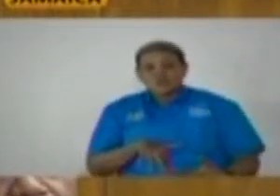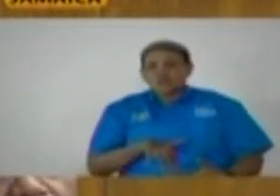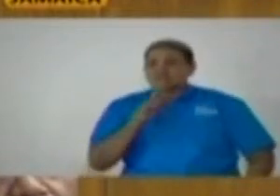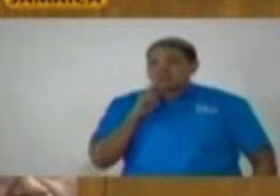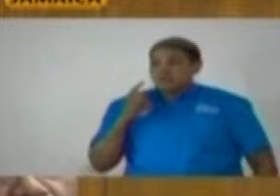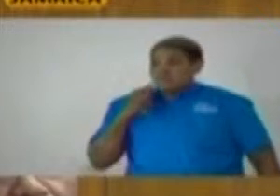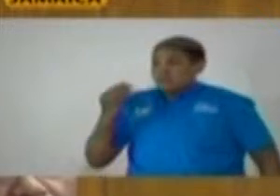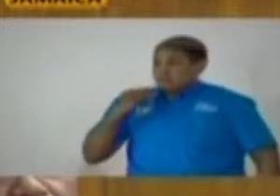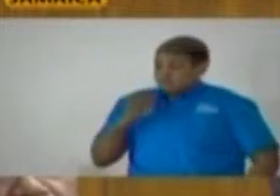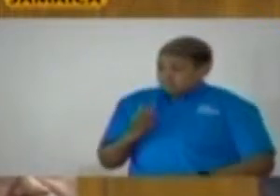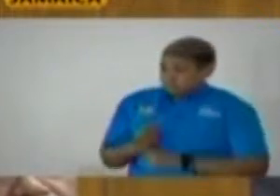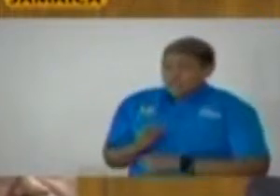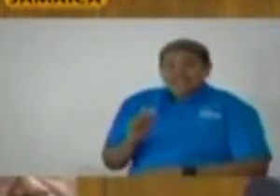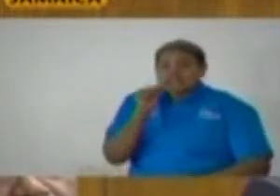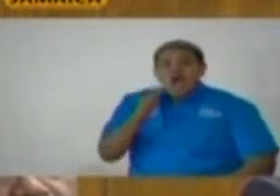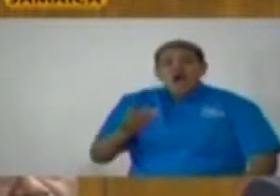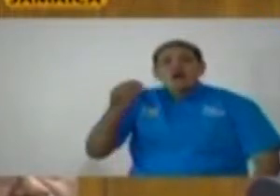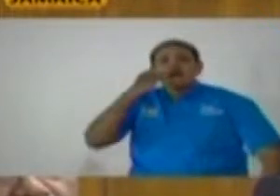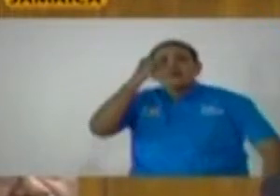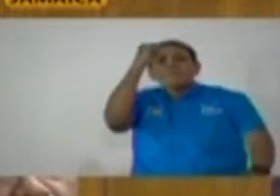ago.